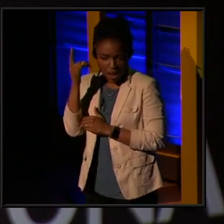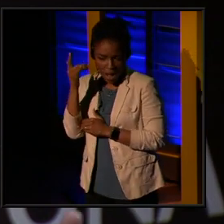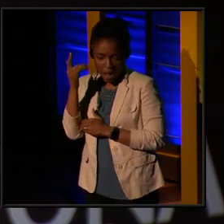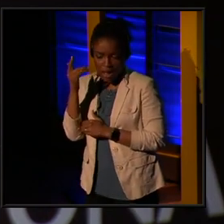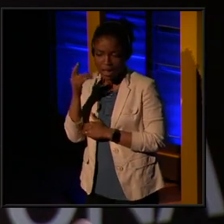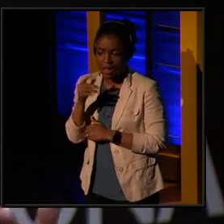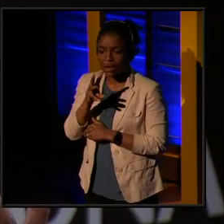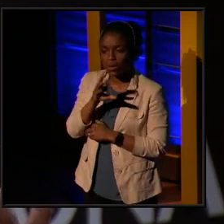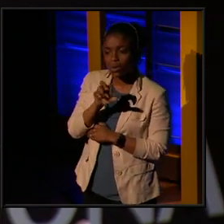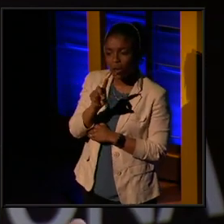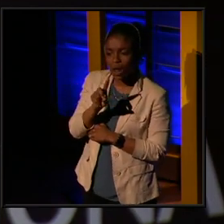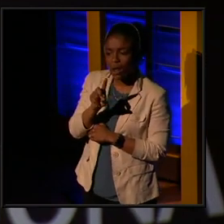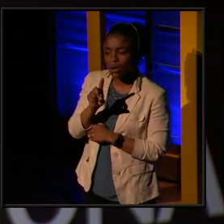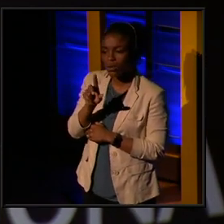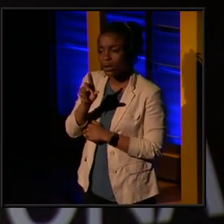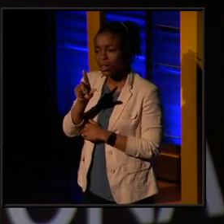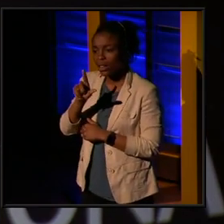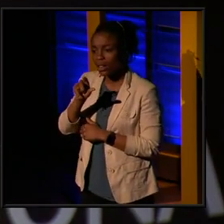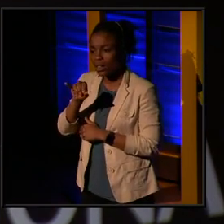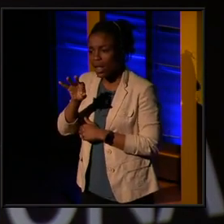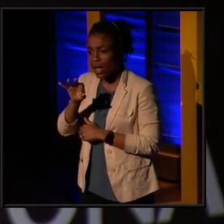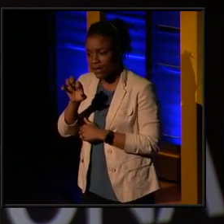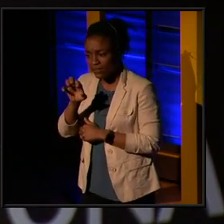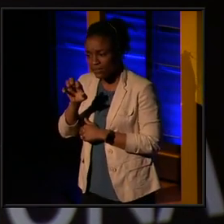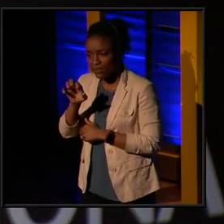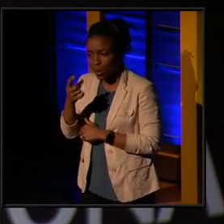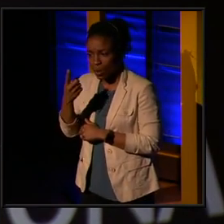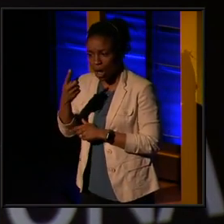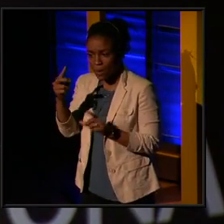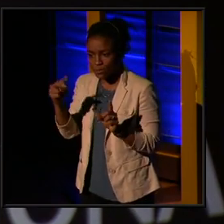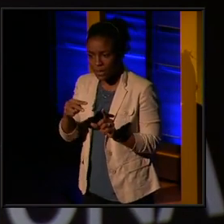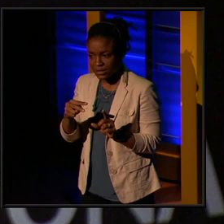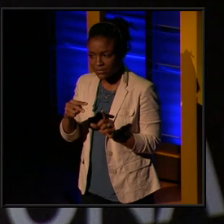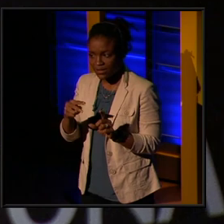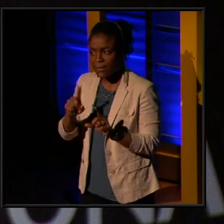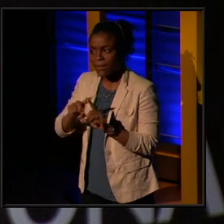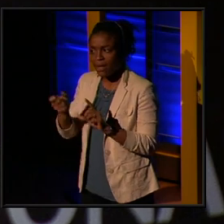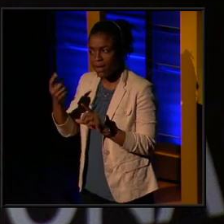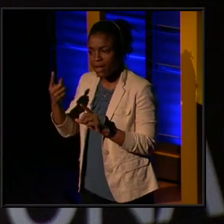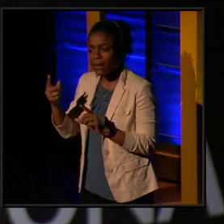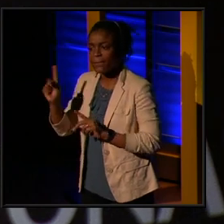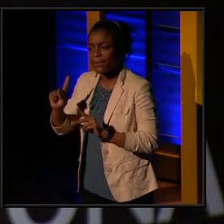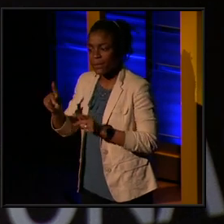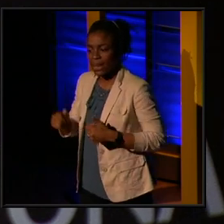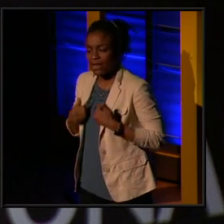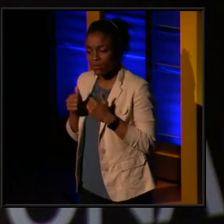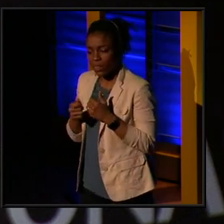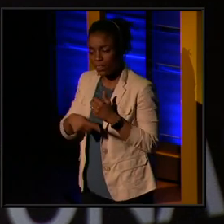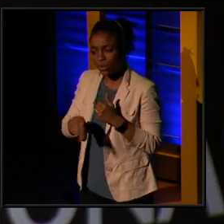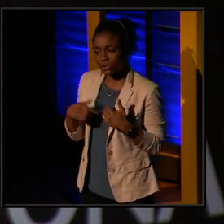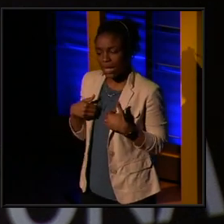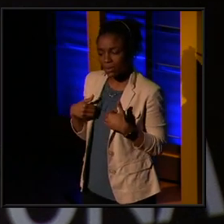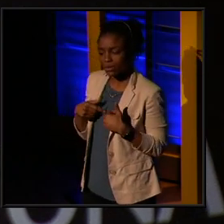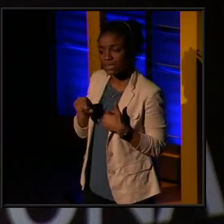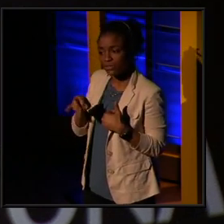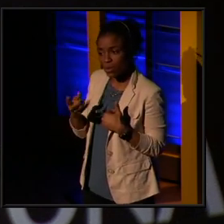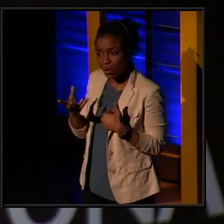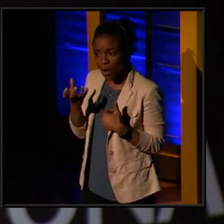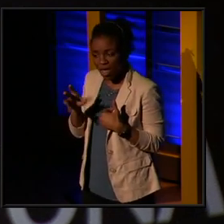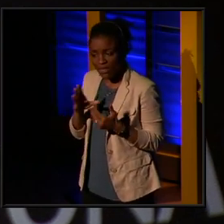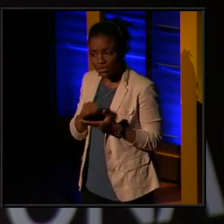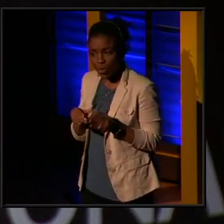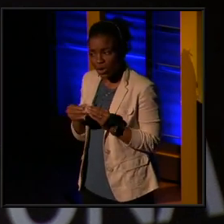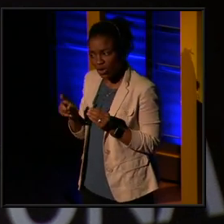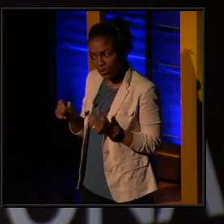side, but there are people who have been living with these animals. And if you really want to find the stories, you need to work with these communities. Mm-hmm. So we went